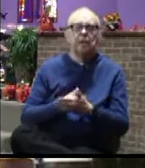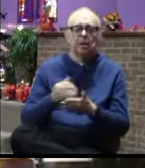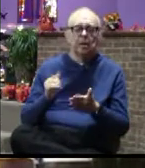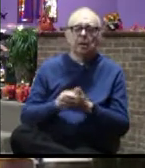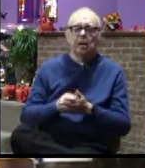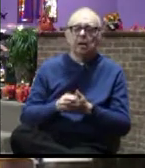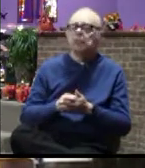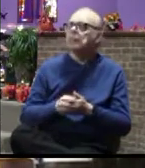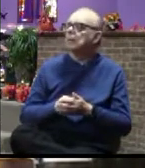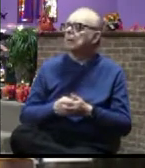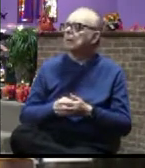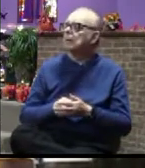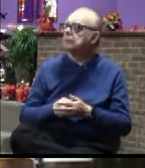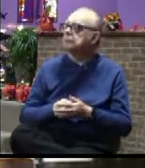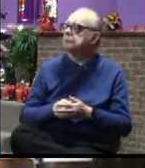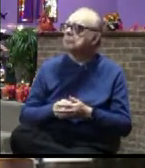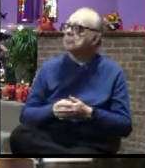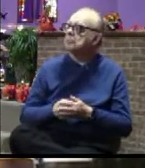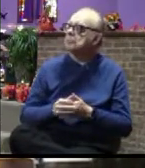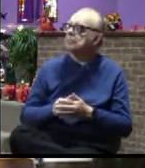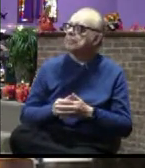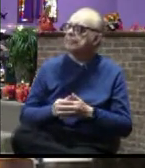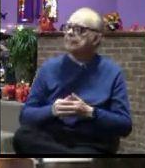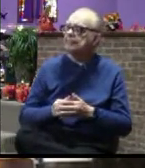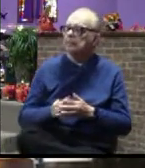that next slide mark if you would